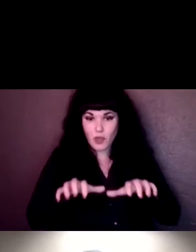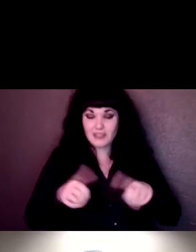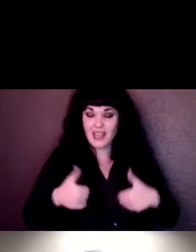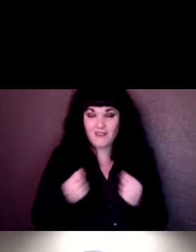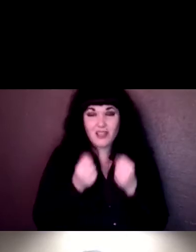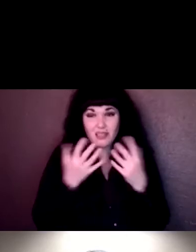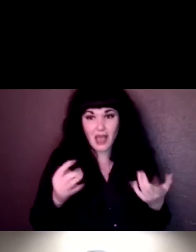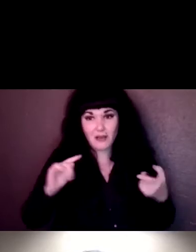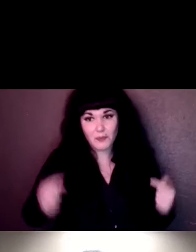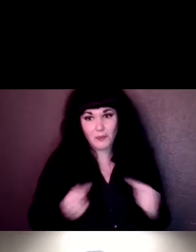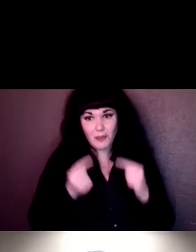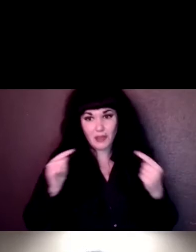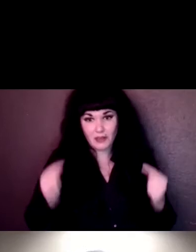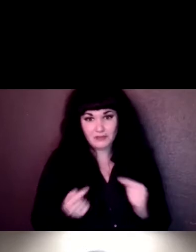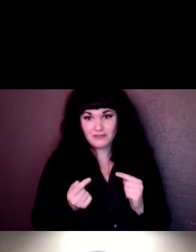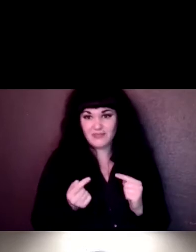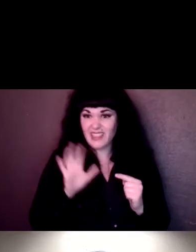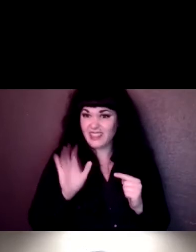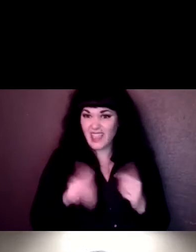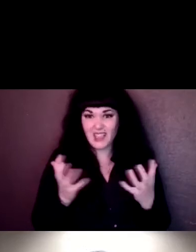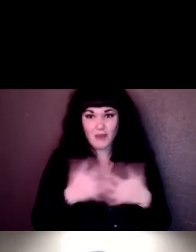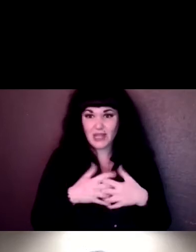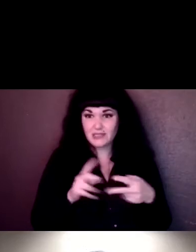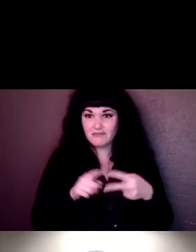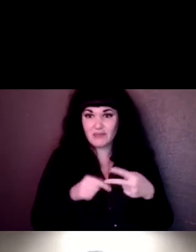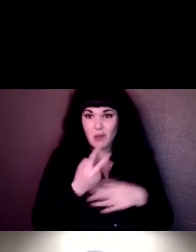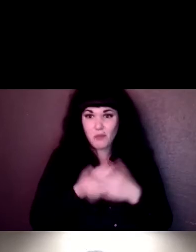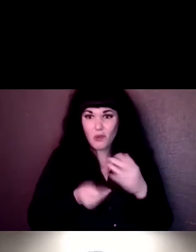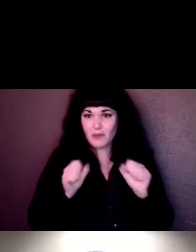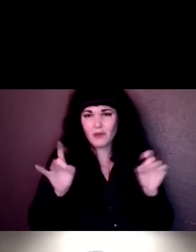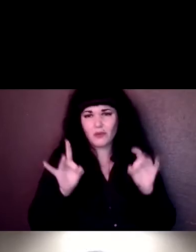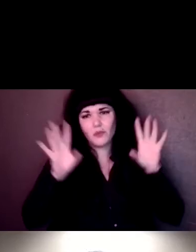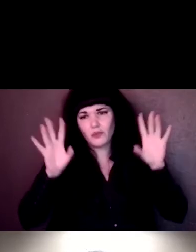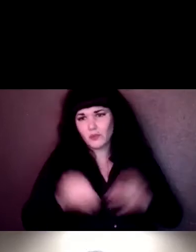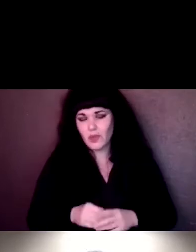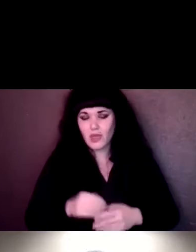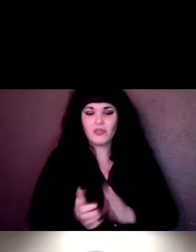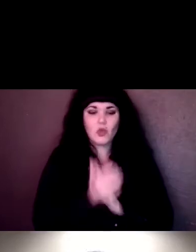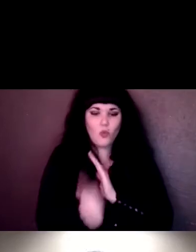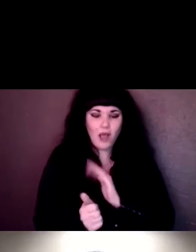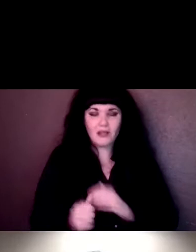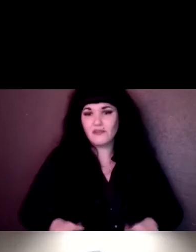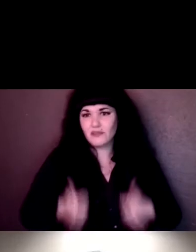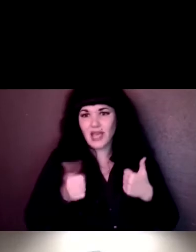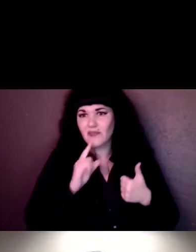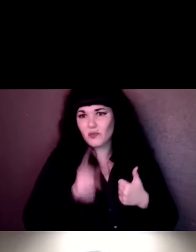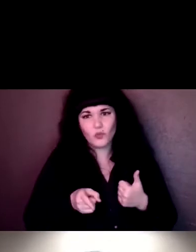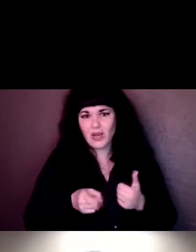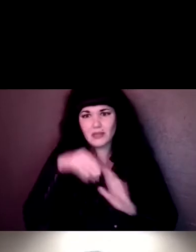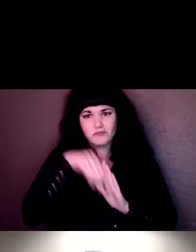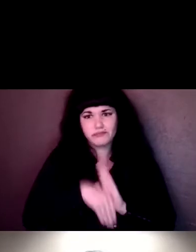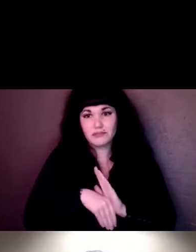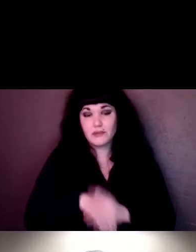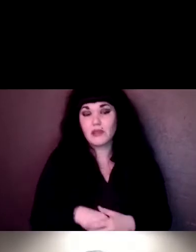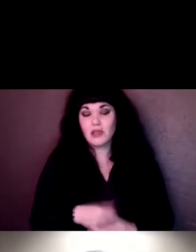that combination can be disastrous. It can really reduce quality of life. Muscle spasms and improvement to